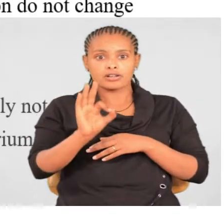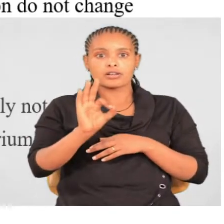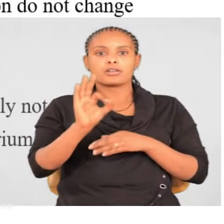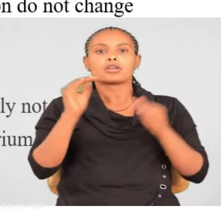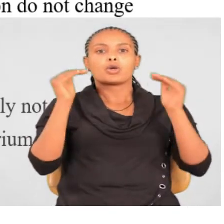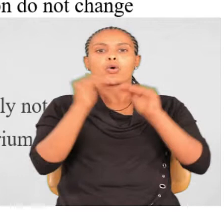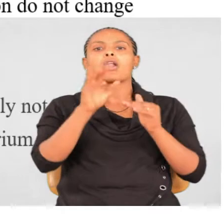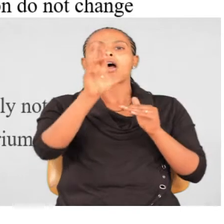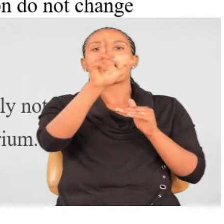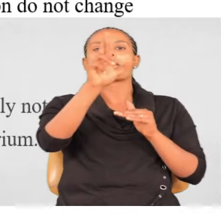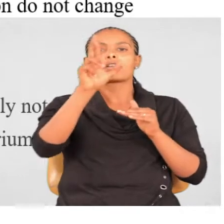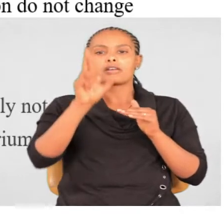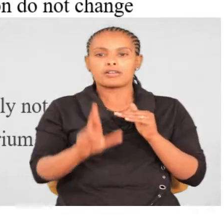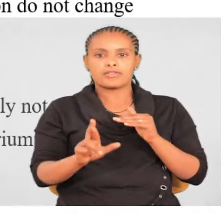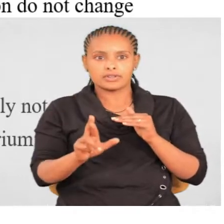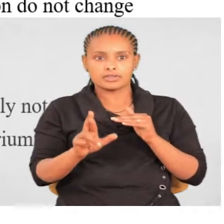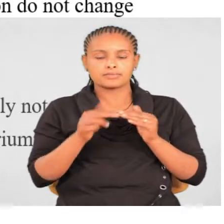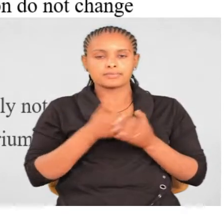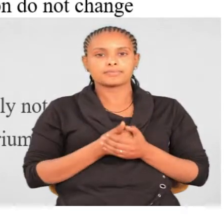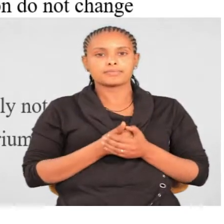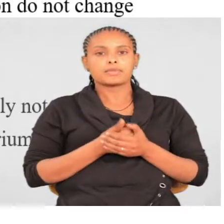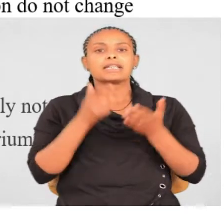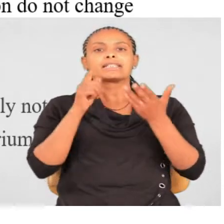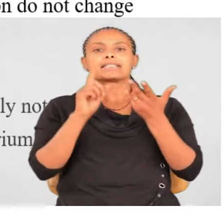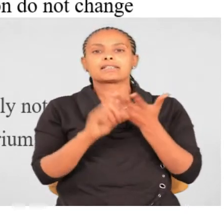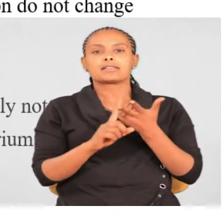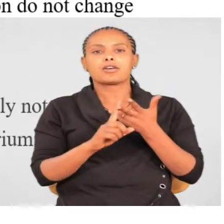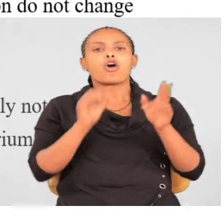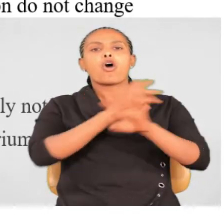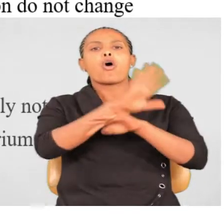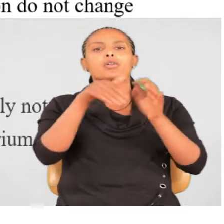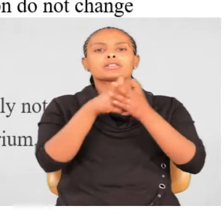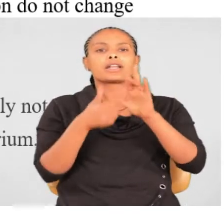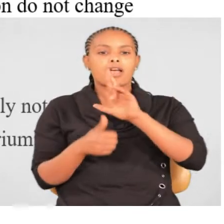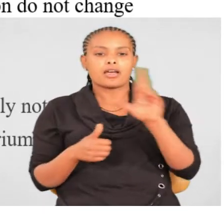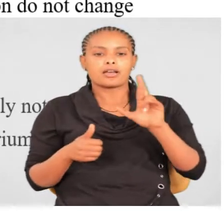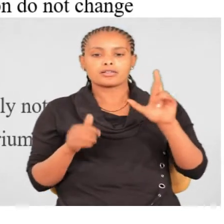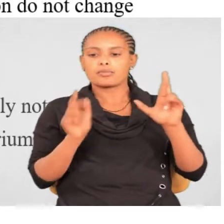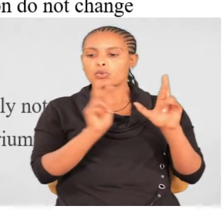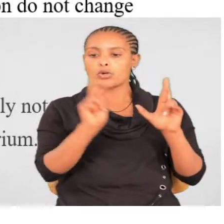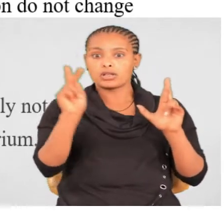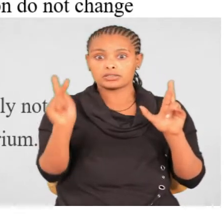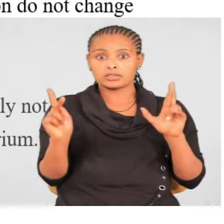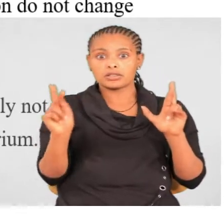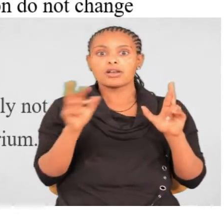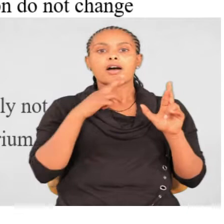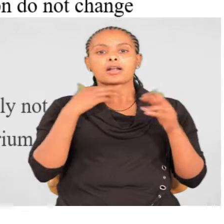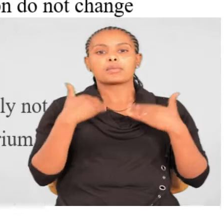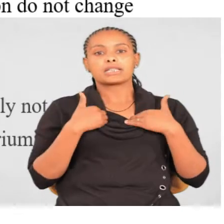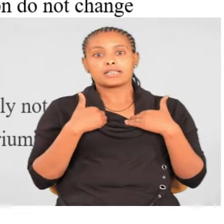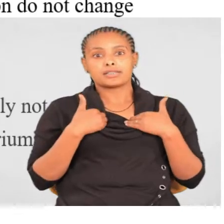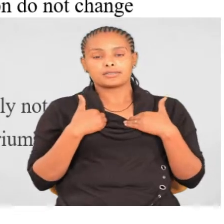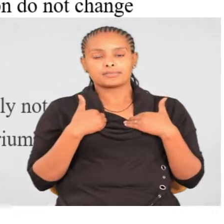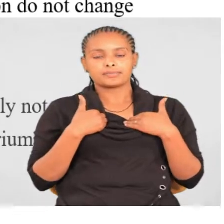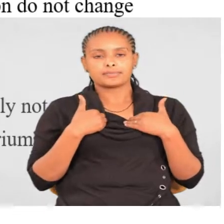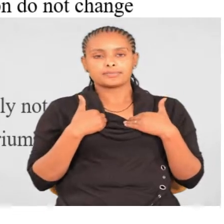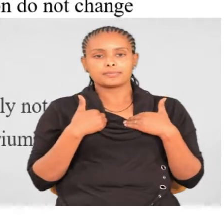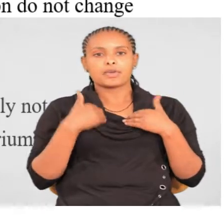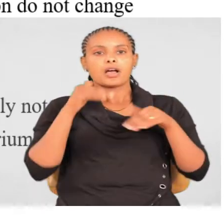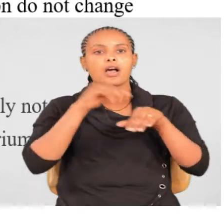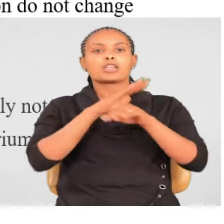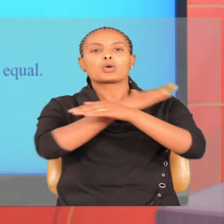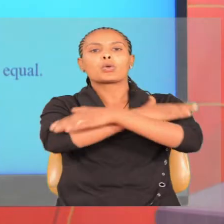equal reverse rates. Three, all the reactants and products are present